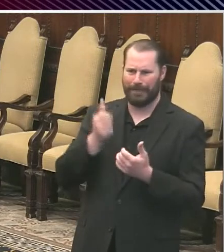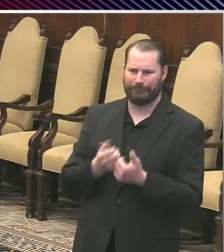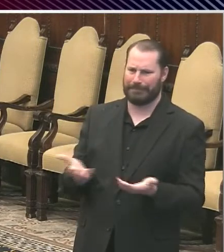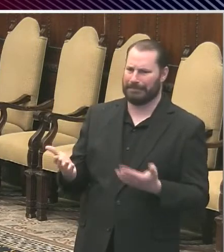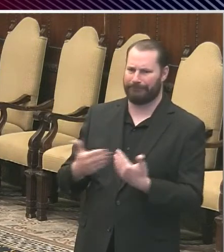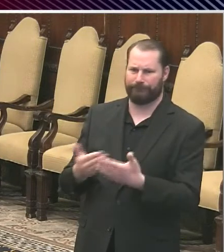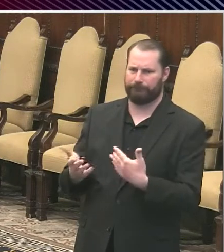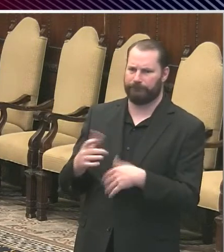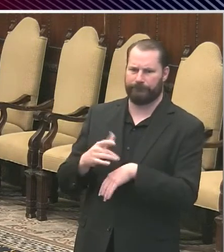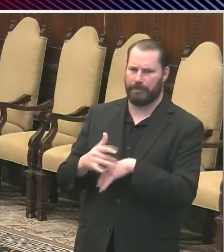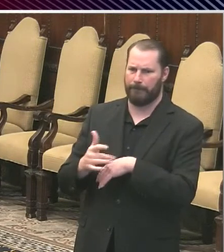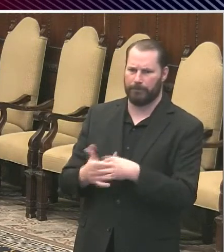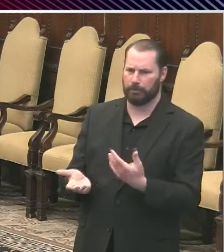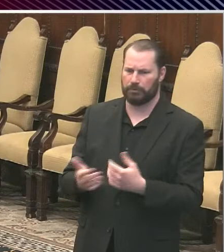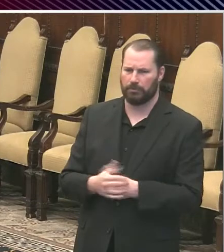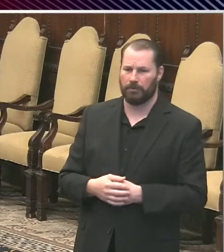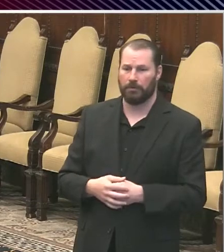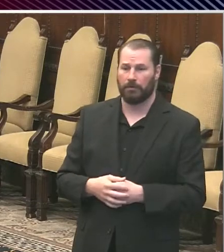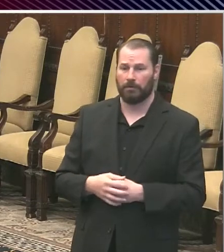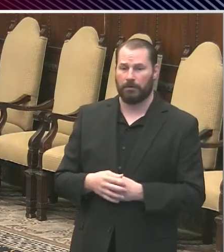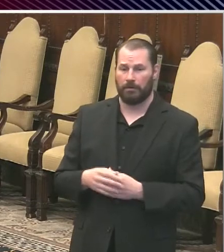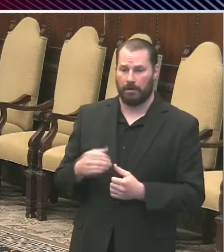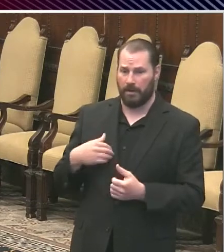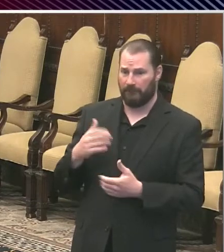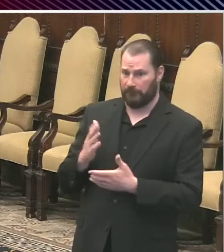some from the first round of grant dollars as well.